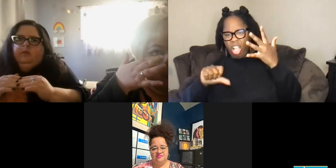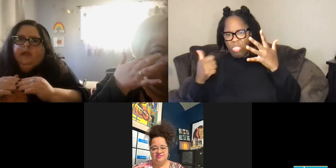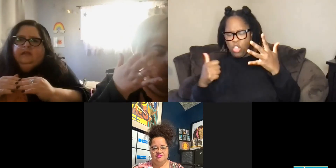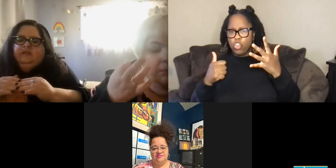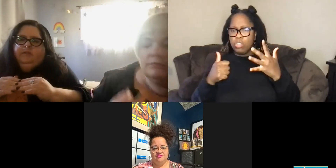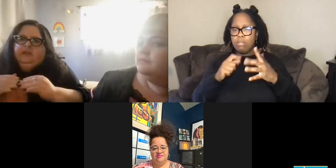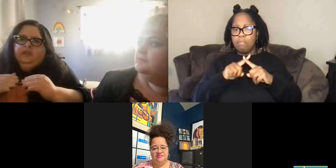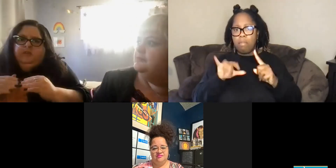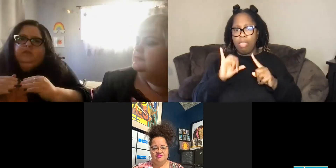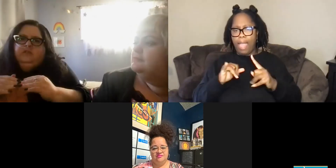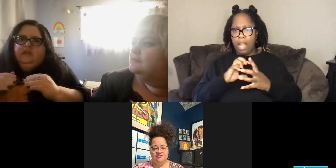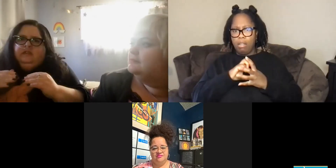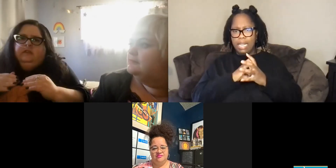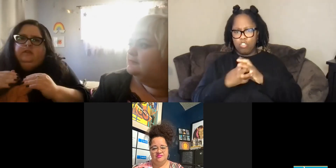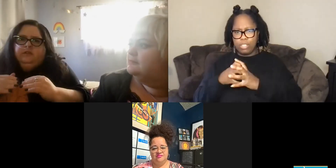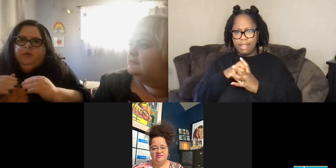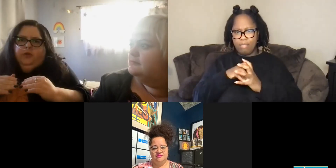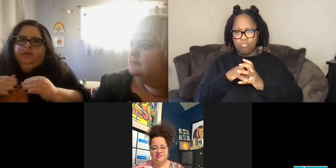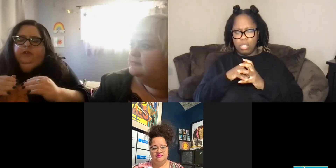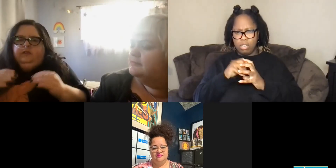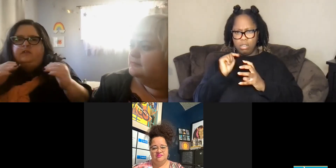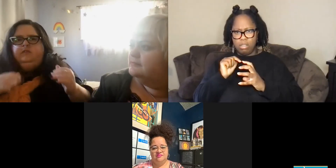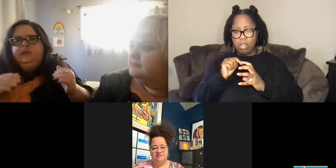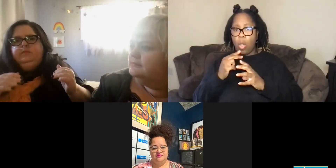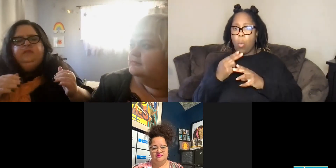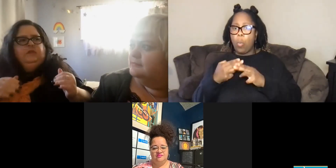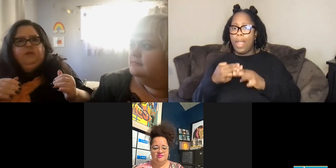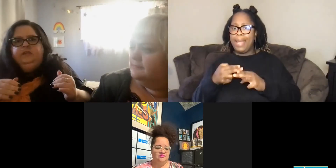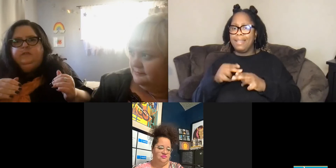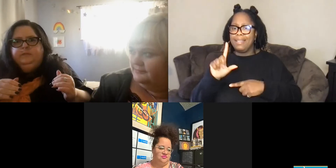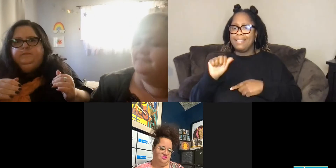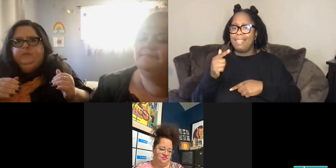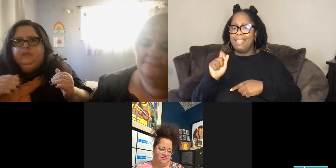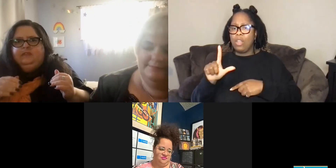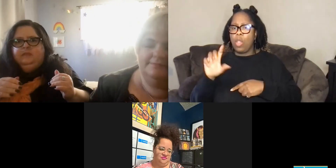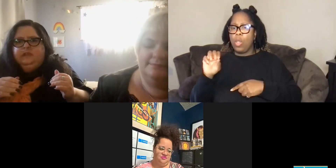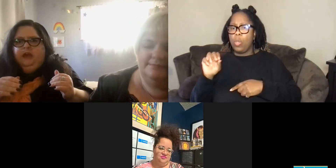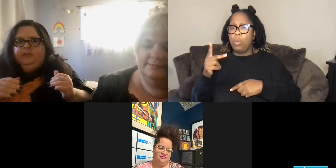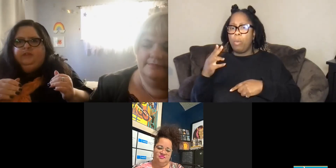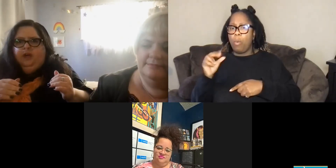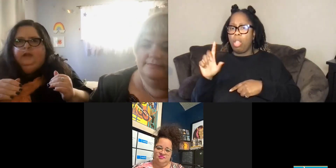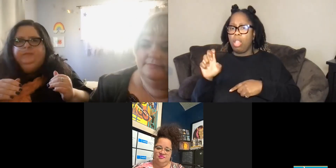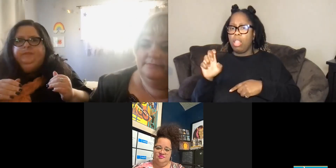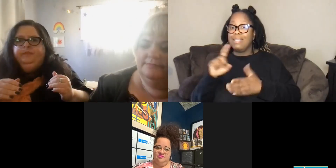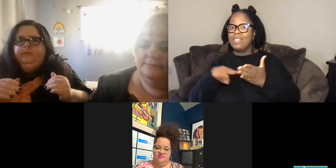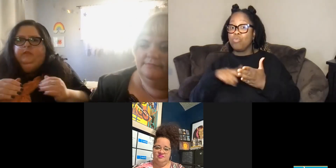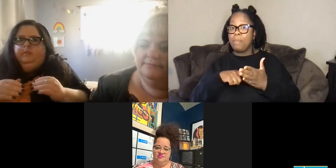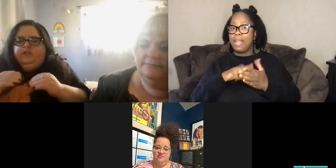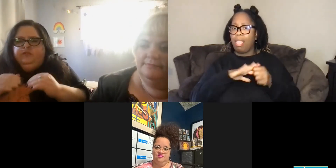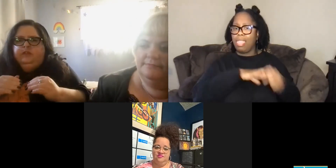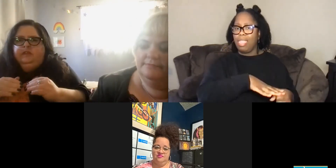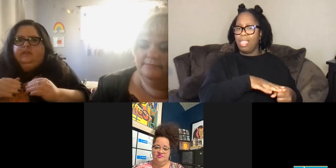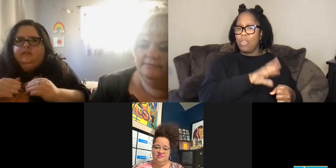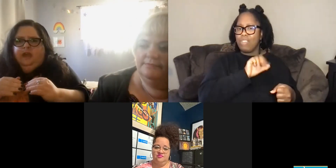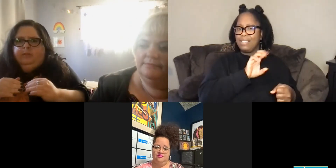that weight is not being used as a legal loophole to discriminate based on race. That's something that happens a lot. So make